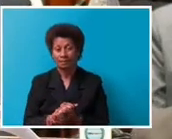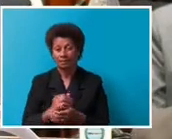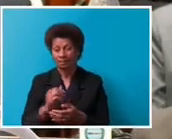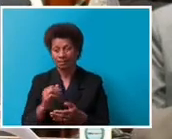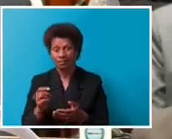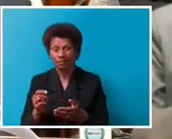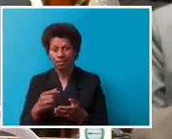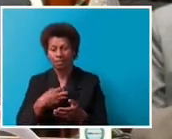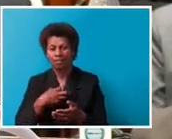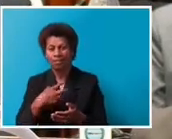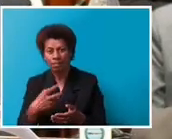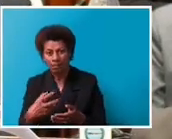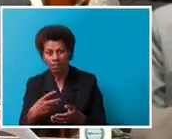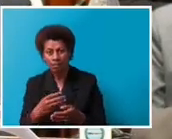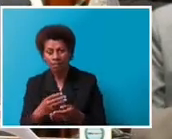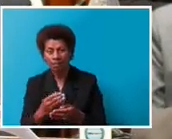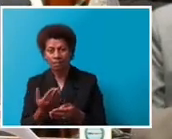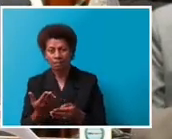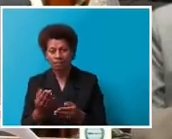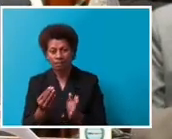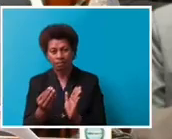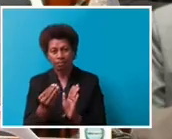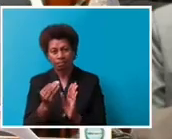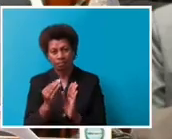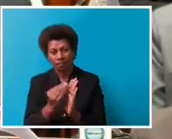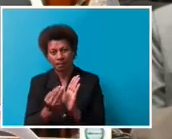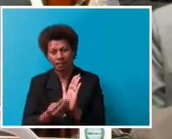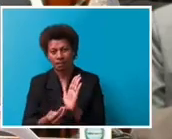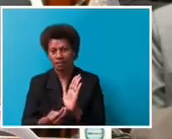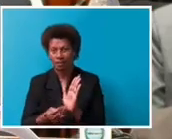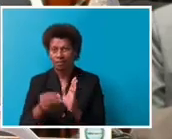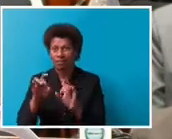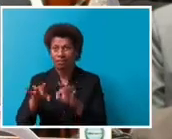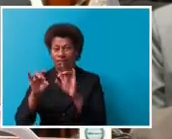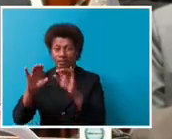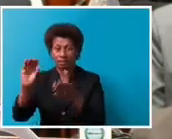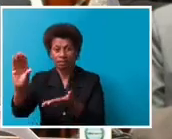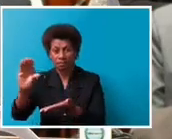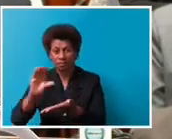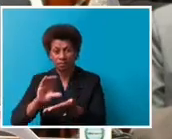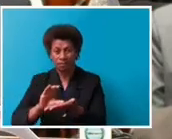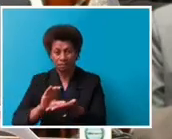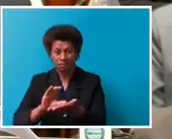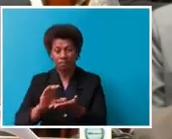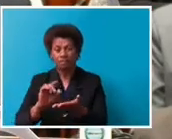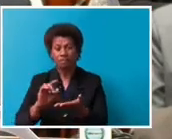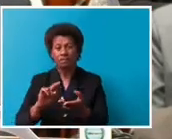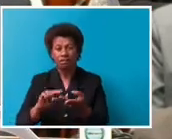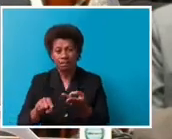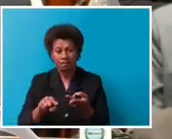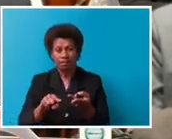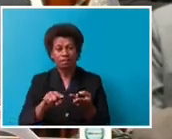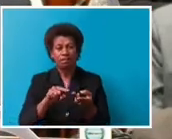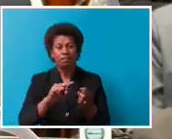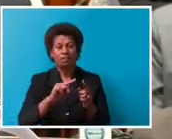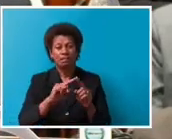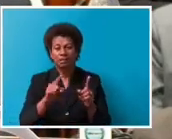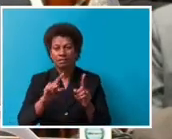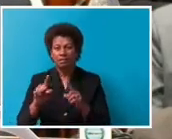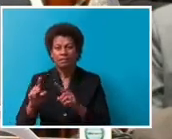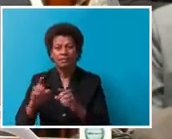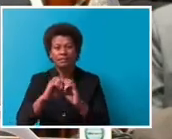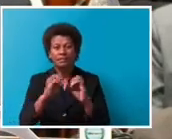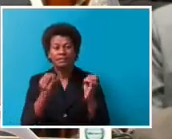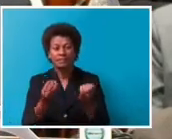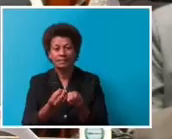for the substantial budget support grants from Australia, concessional funding and from multilateral institutions,